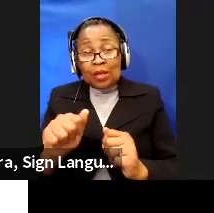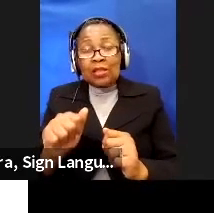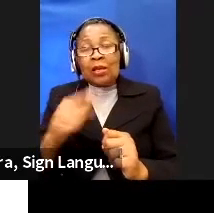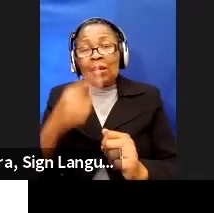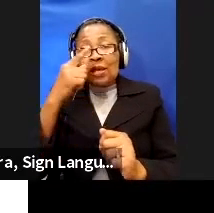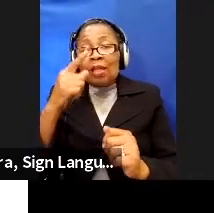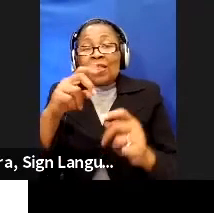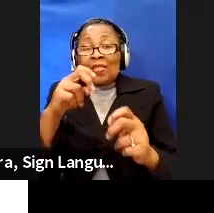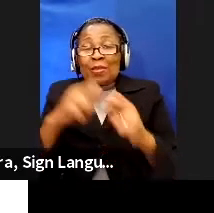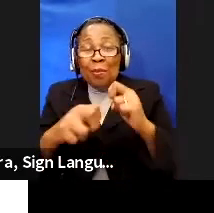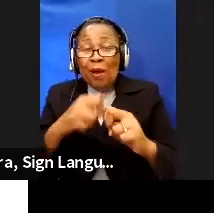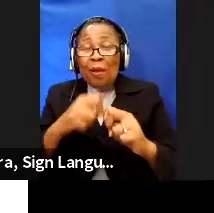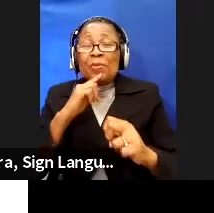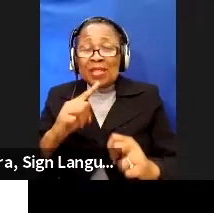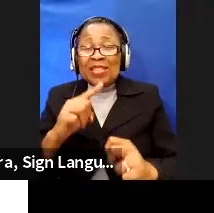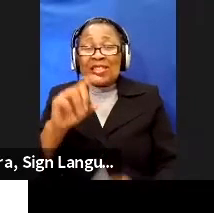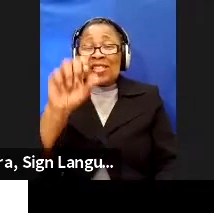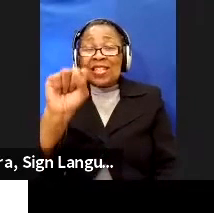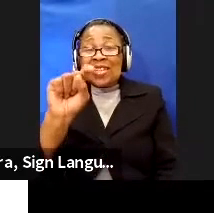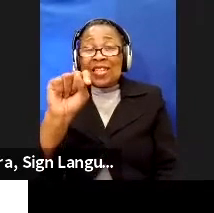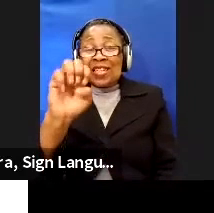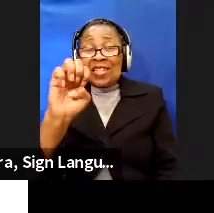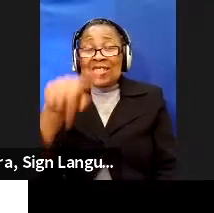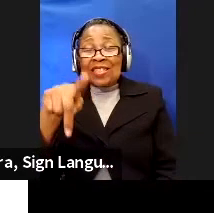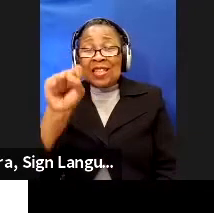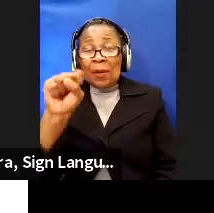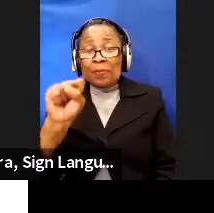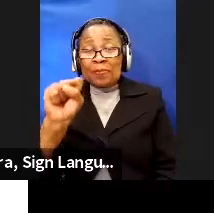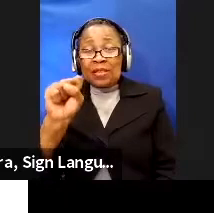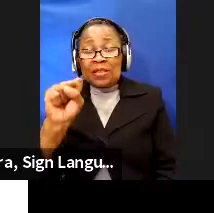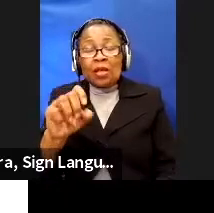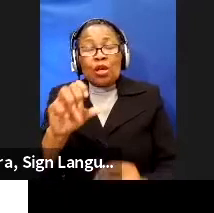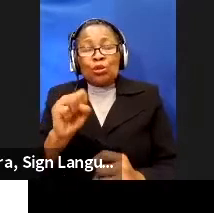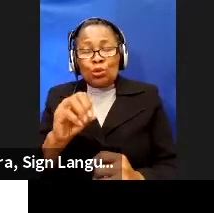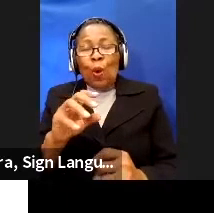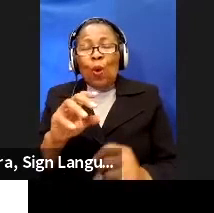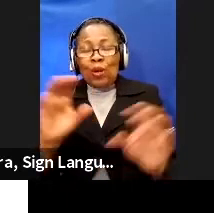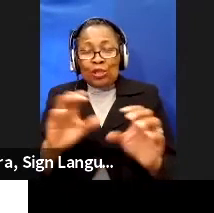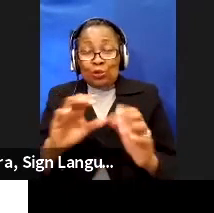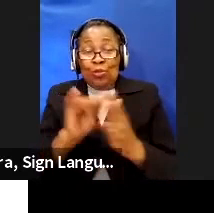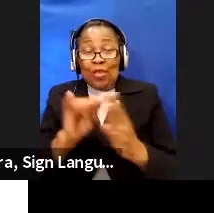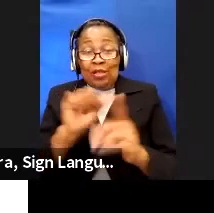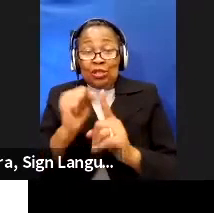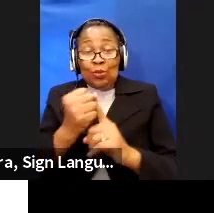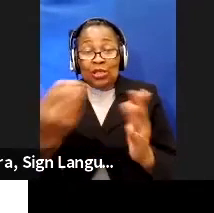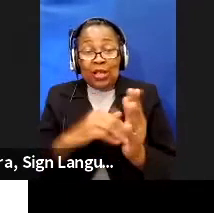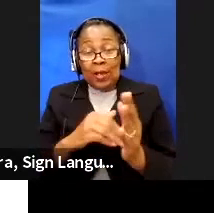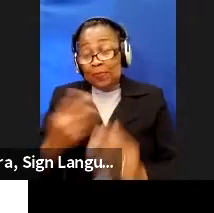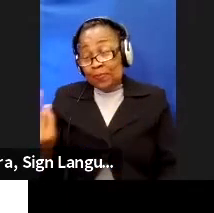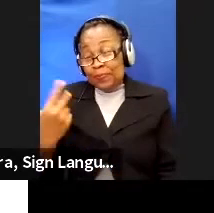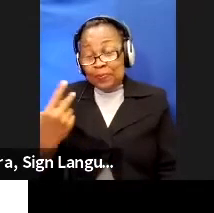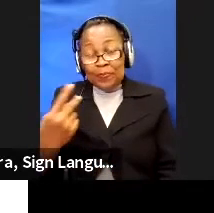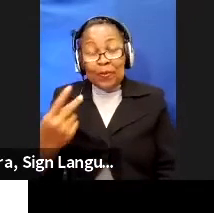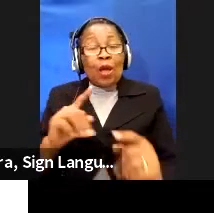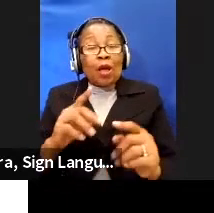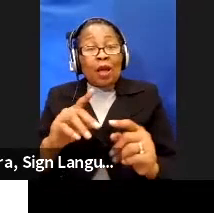steps. So how do we, that's the physical environment. So let's do that scenario again. My friend Beth and I, we go to the theater. We